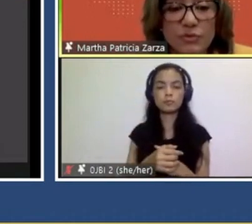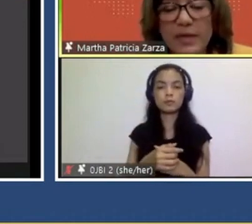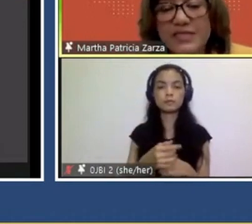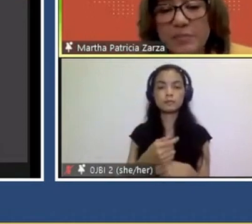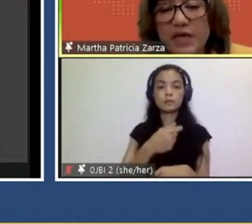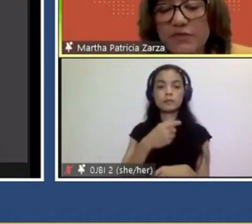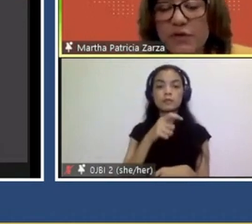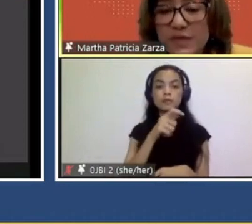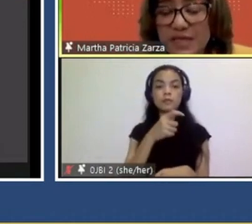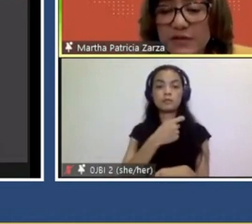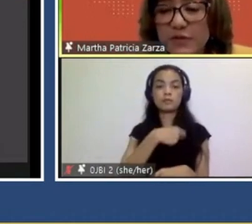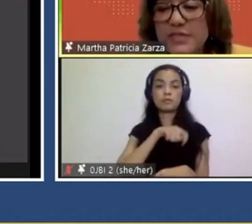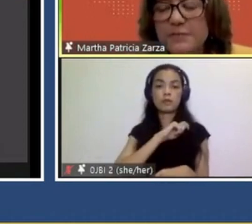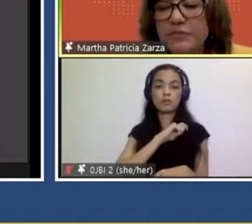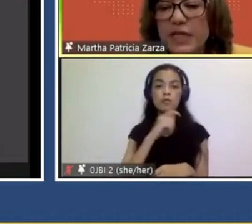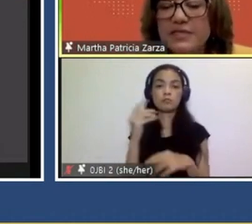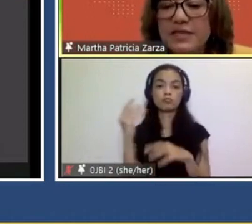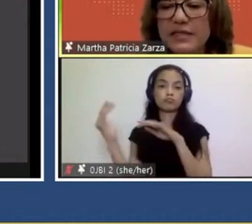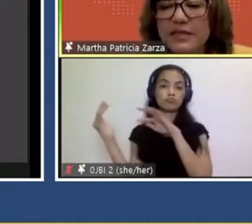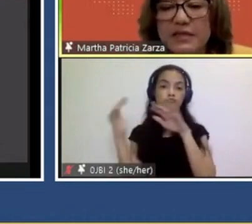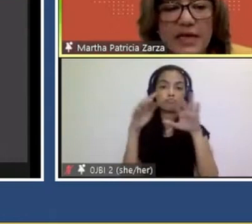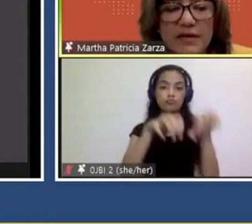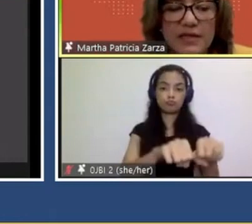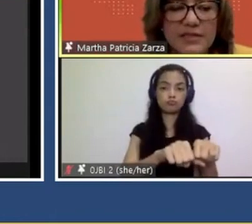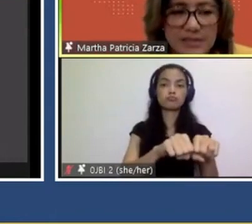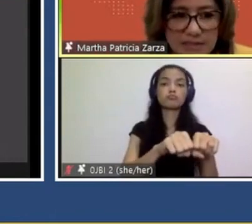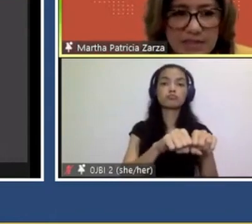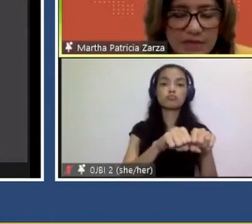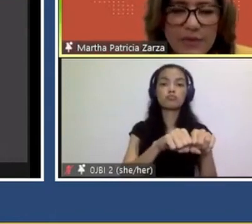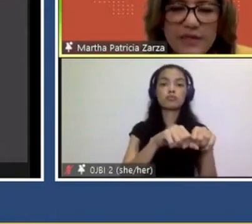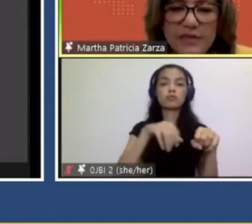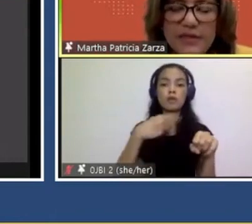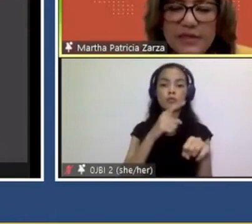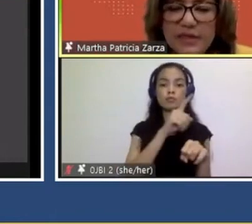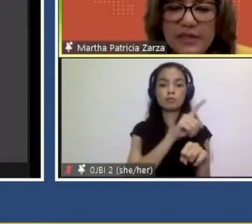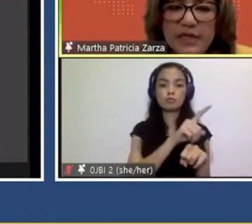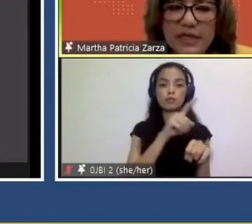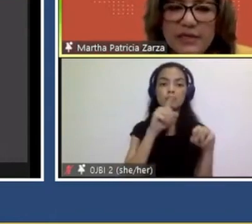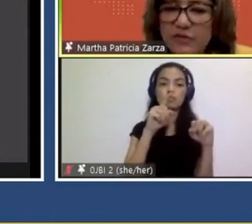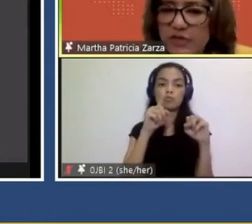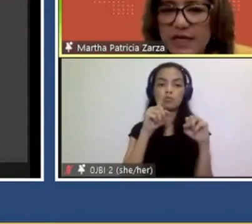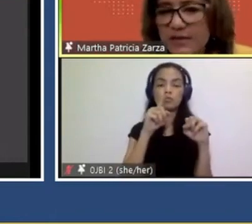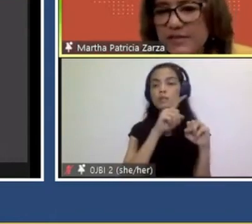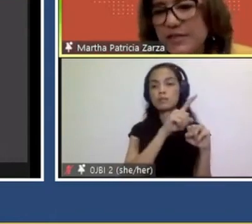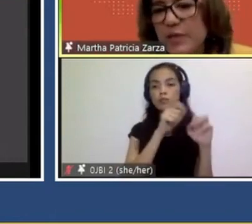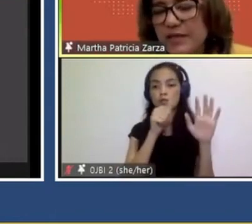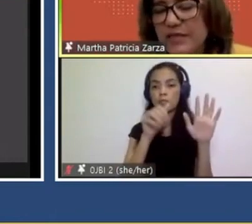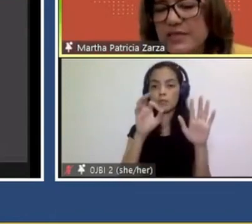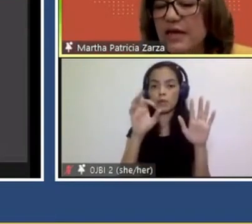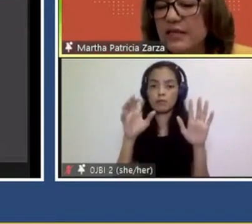was ruled by Spain for 3 centuries, starting in the early 16th century. And the country got